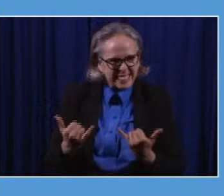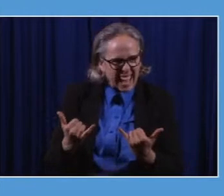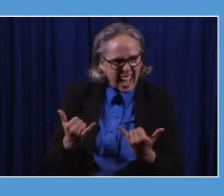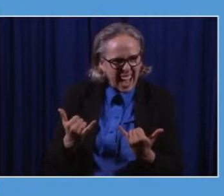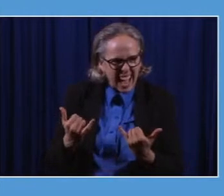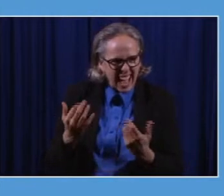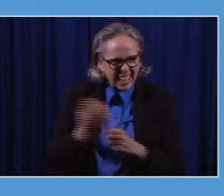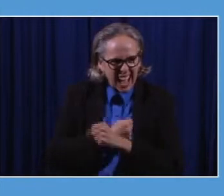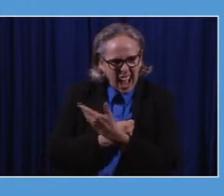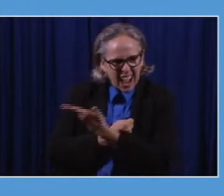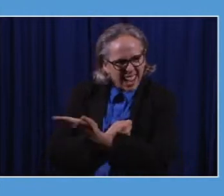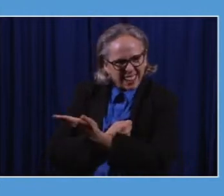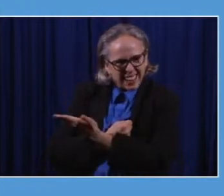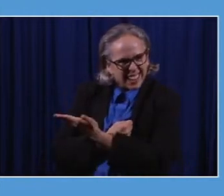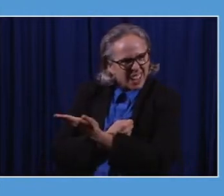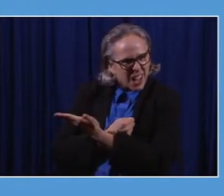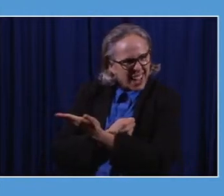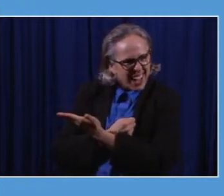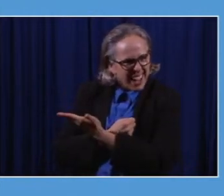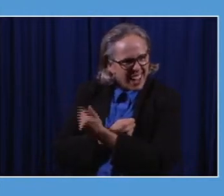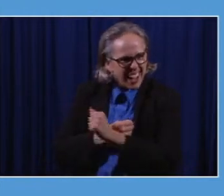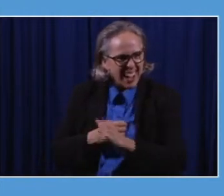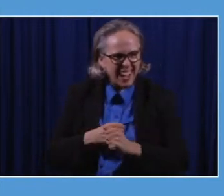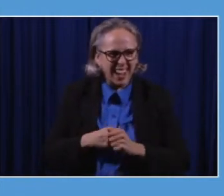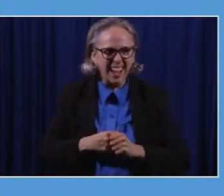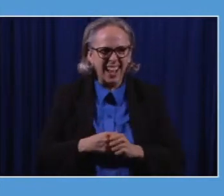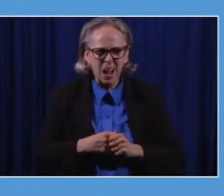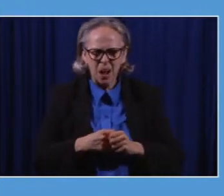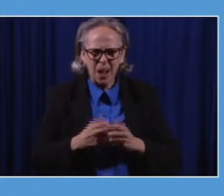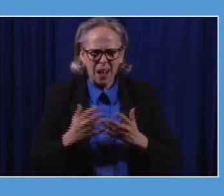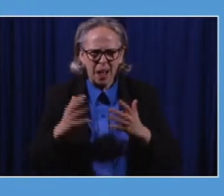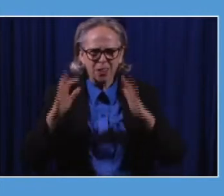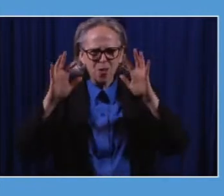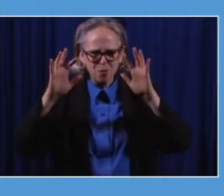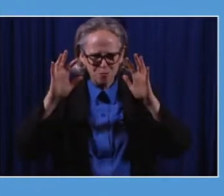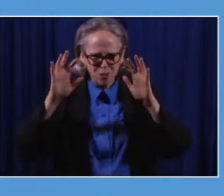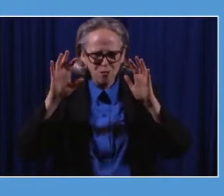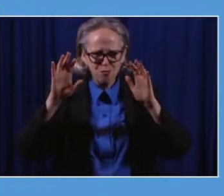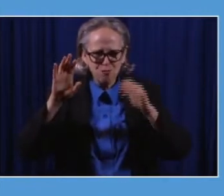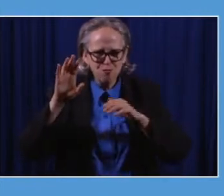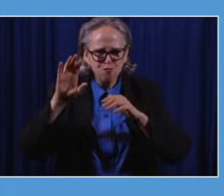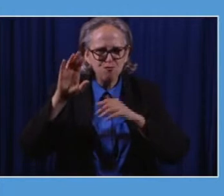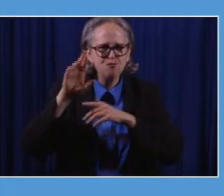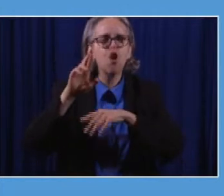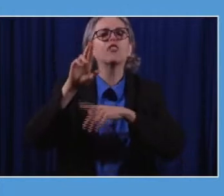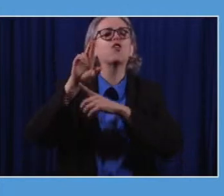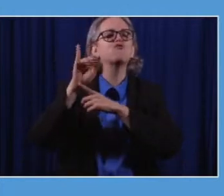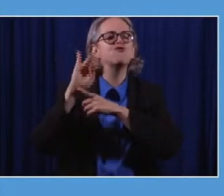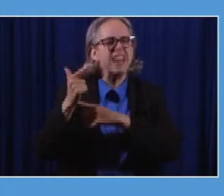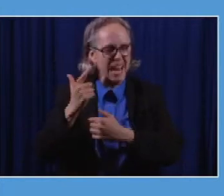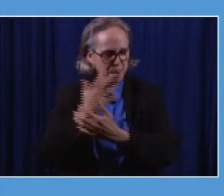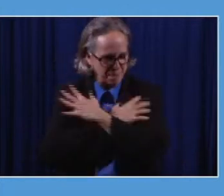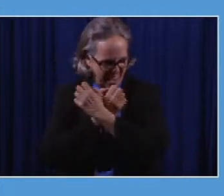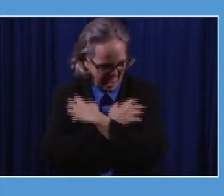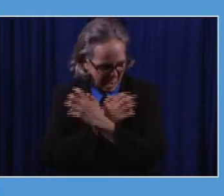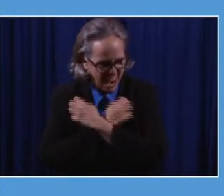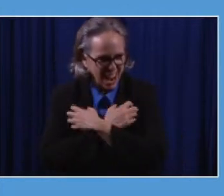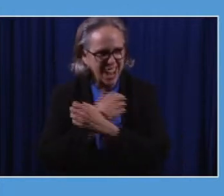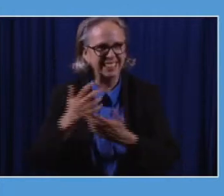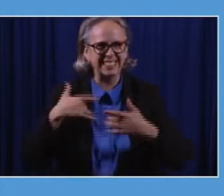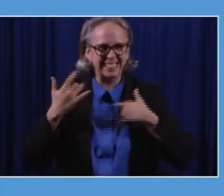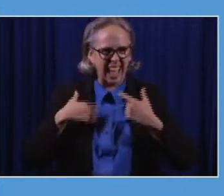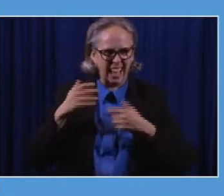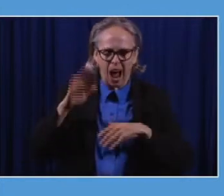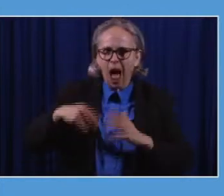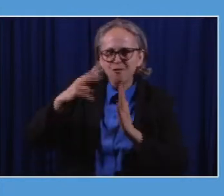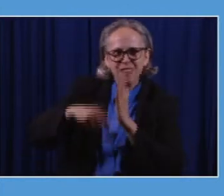just got this book, The Ring Bearer. So we haven't even read it yet, but I'm really excited about that. And I was really excited to